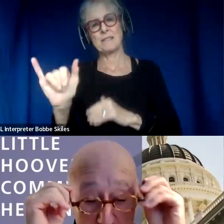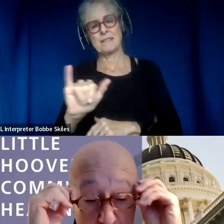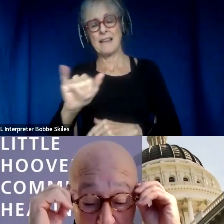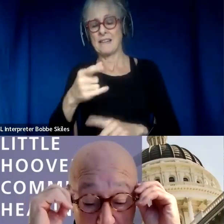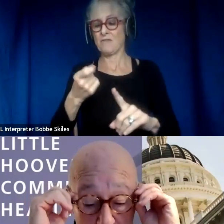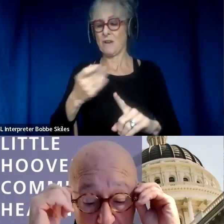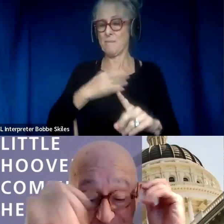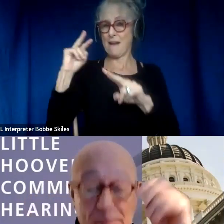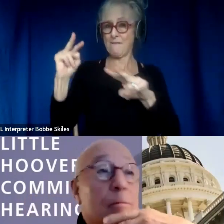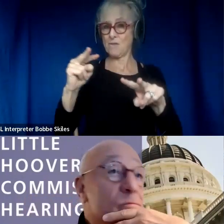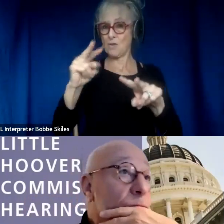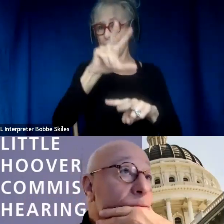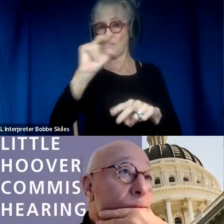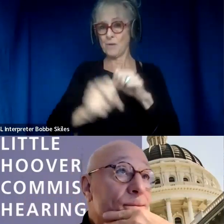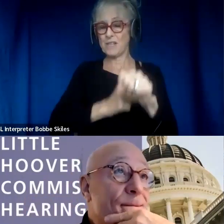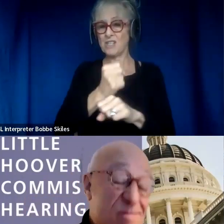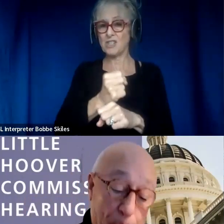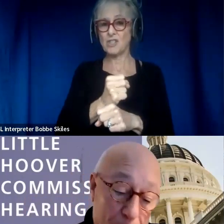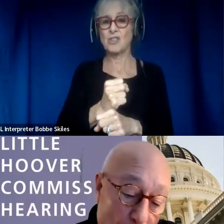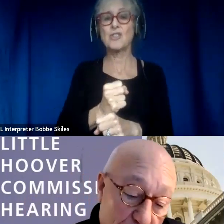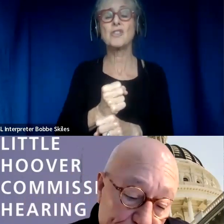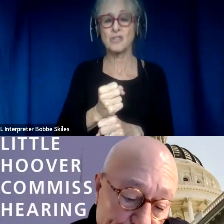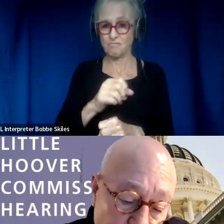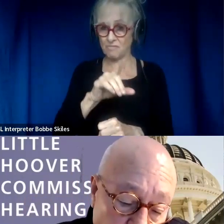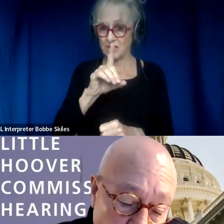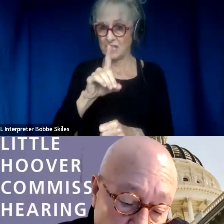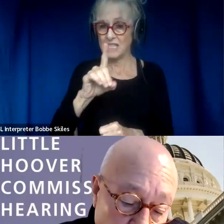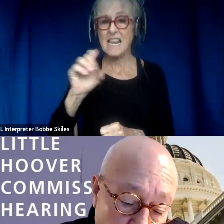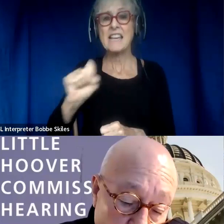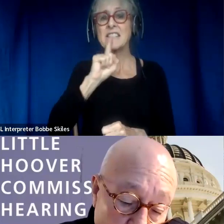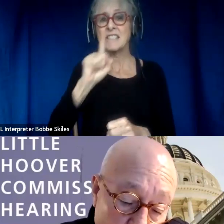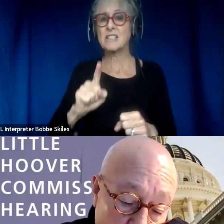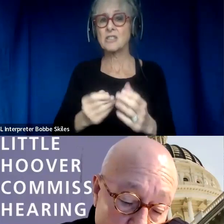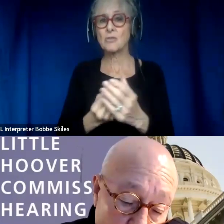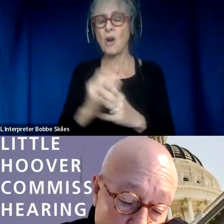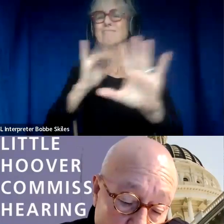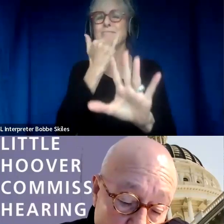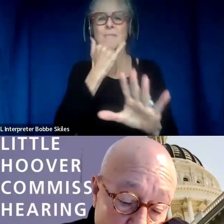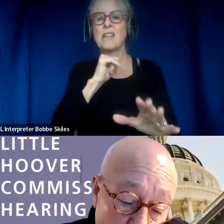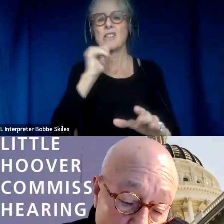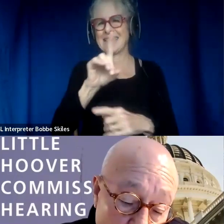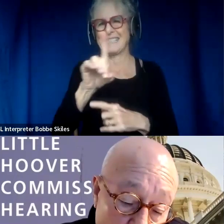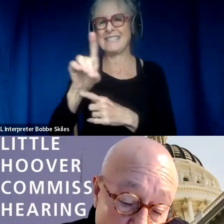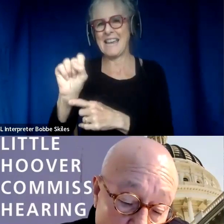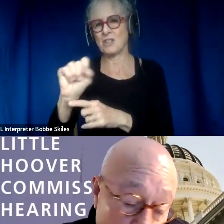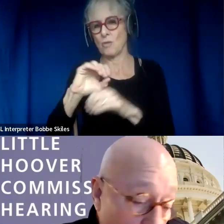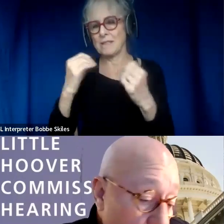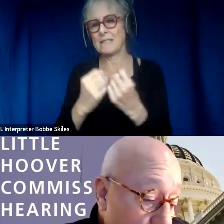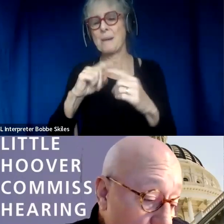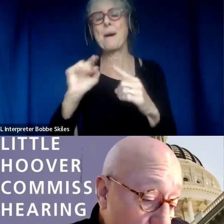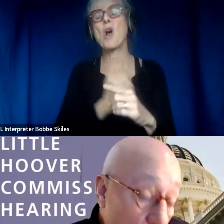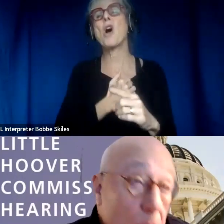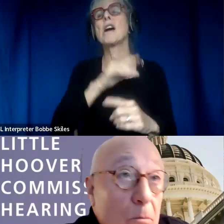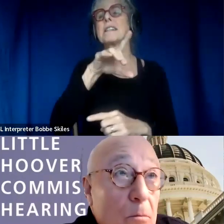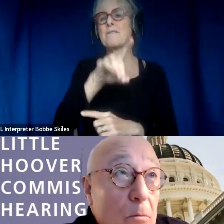under current leadership, DDS is growing and expanding, not DDS, the organization, but our developmental disabilities